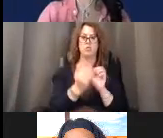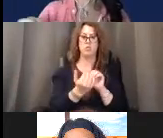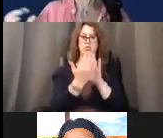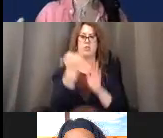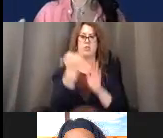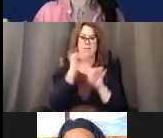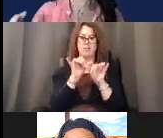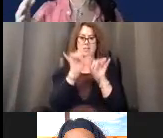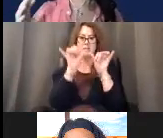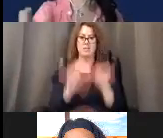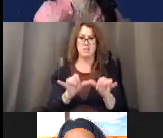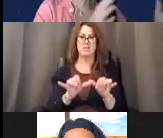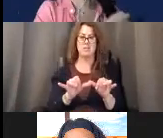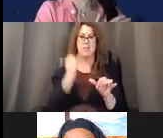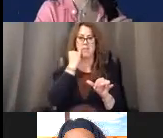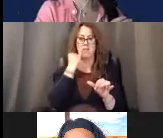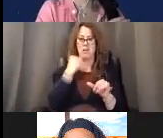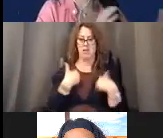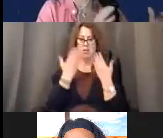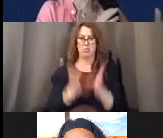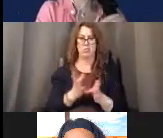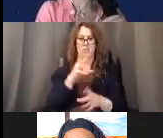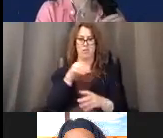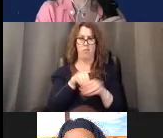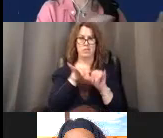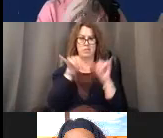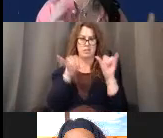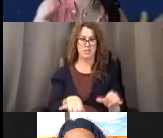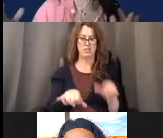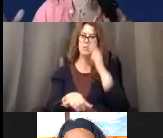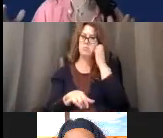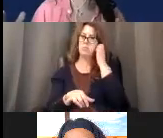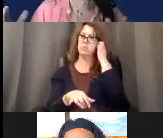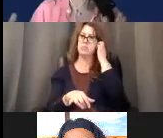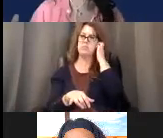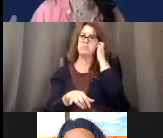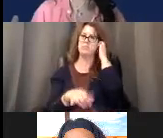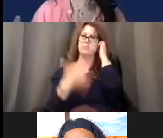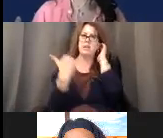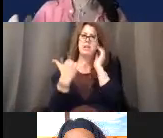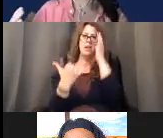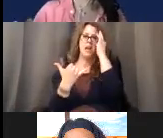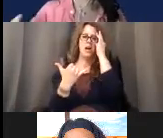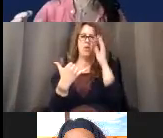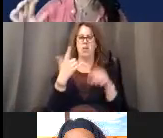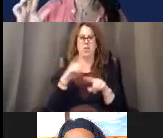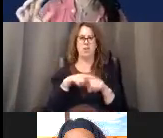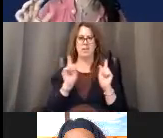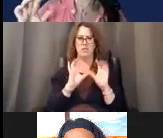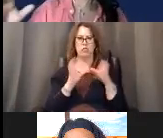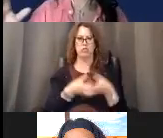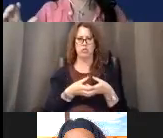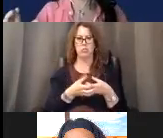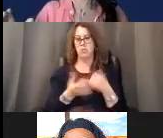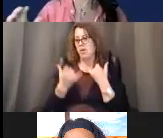person, suddenly they're no longer that kid in community. They're not considered that. They're in this different bucket that now they can